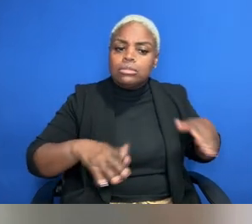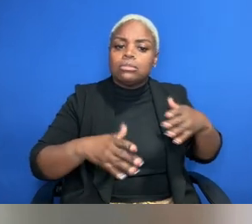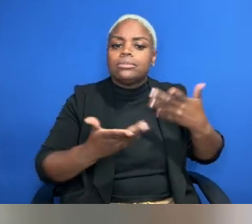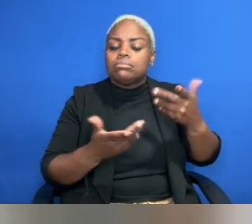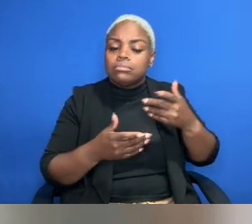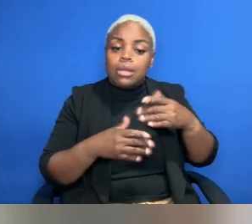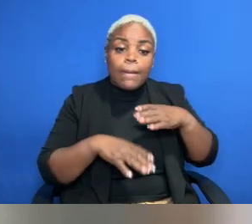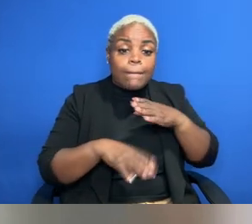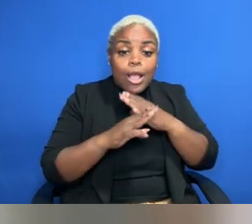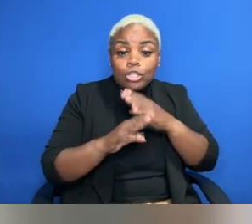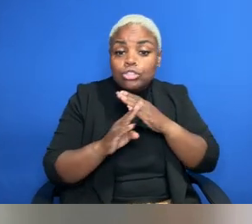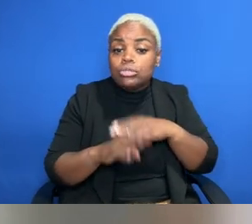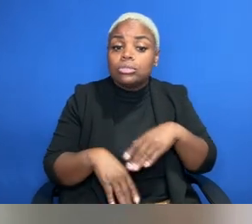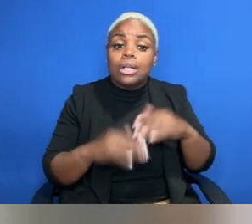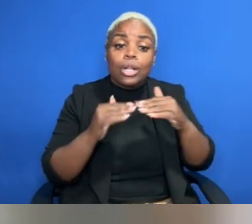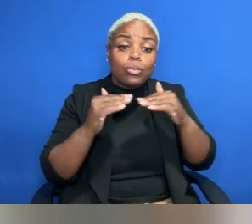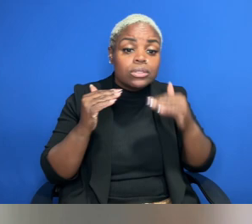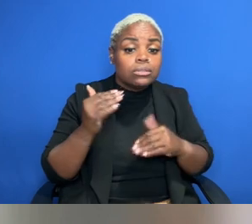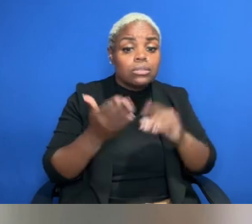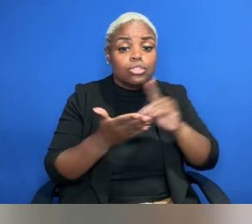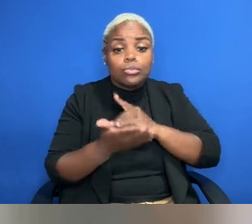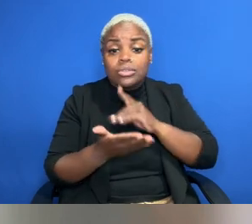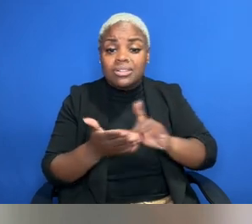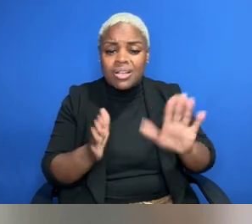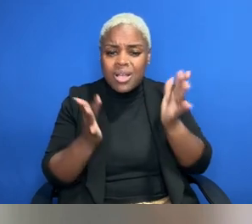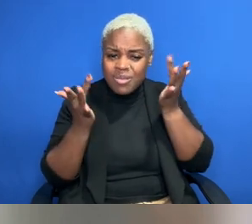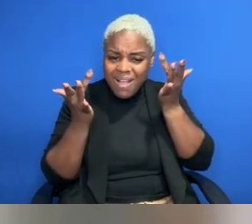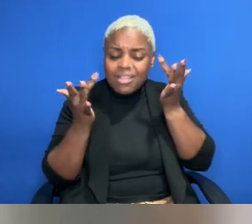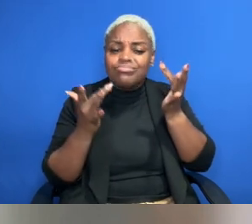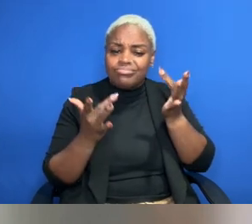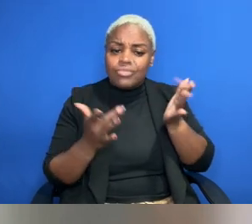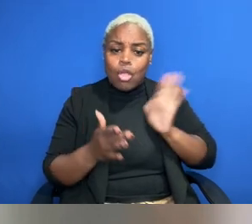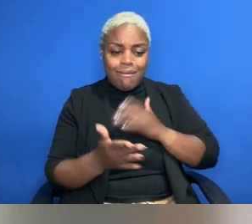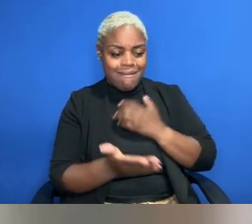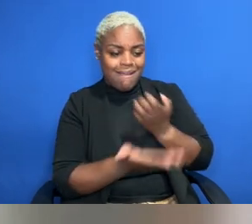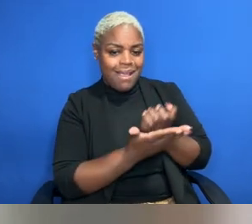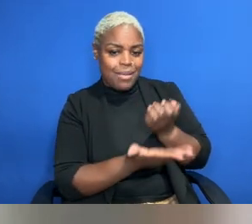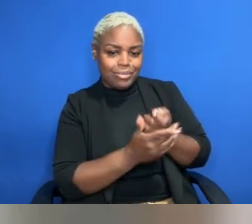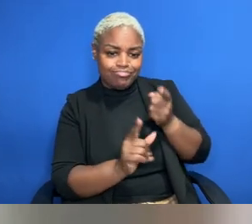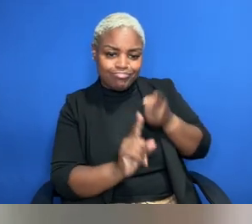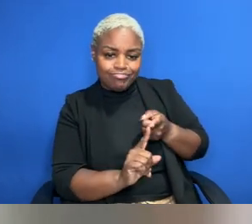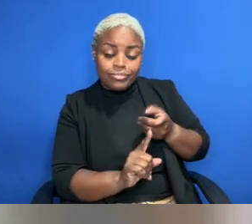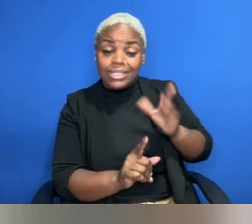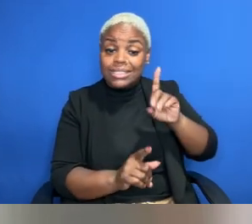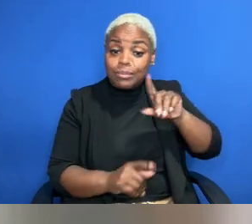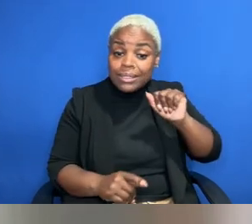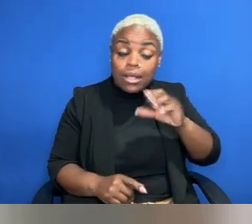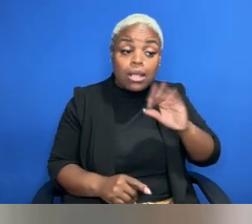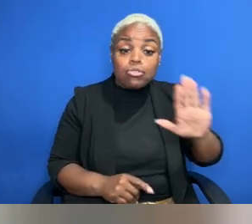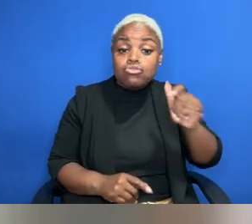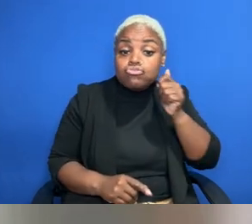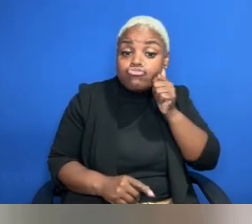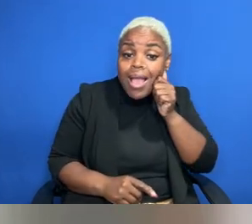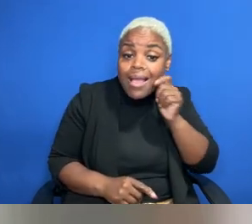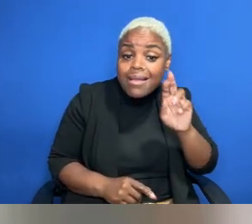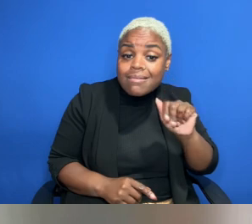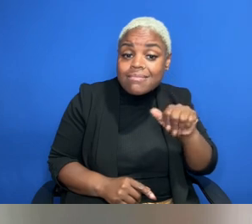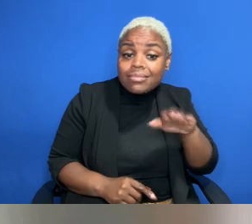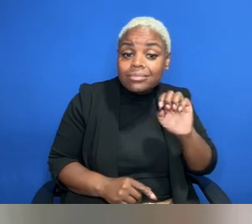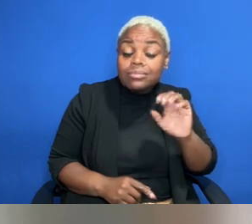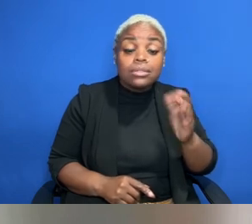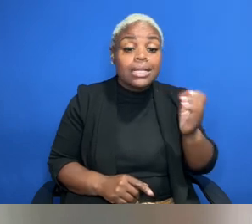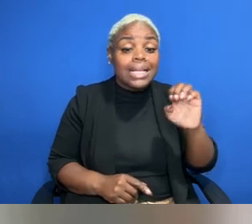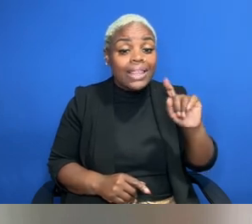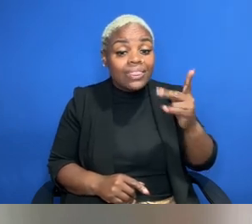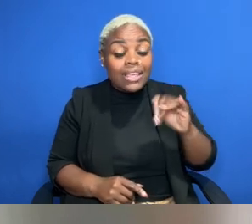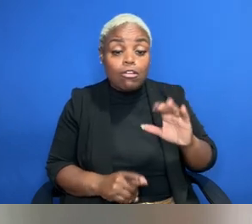who face significant barriers, inequities, and/or discrimination because of their economic status, their disability,